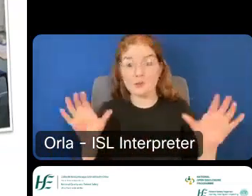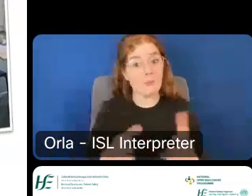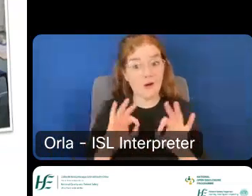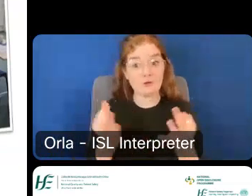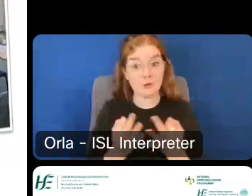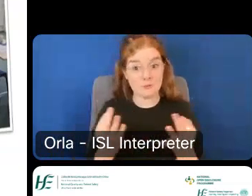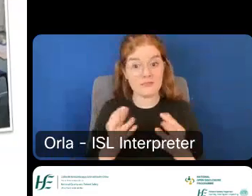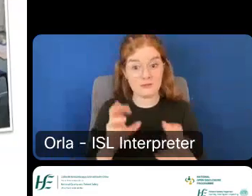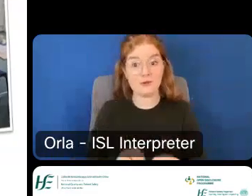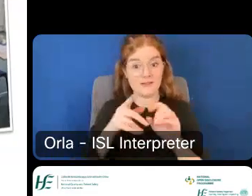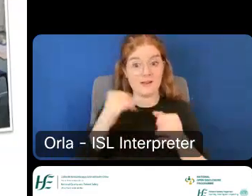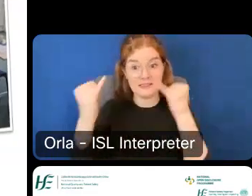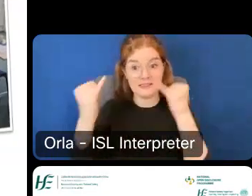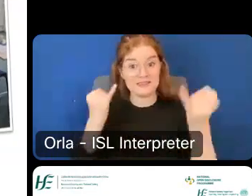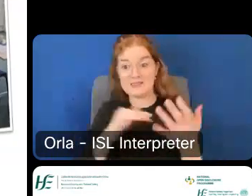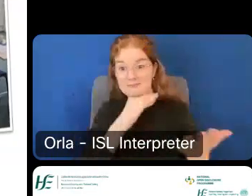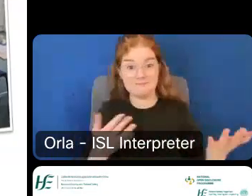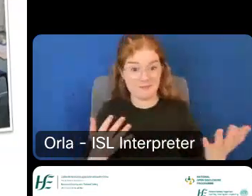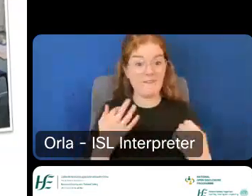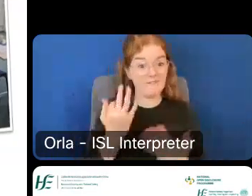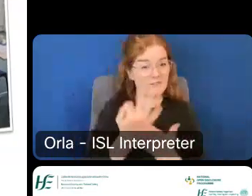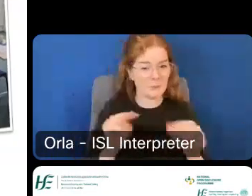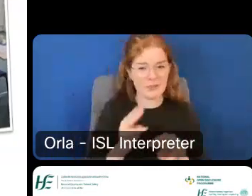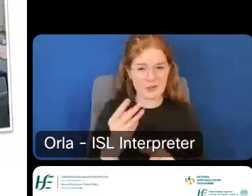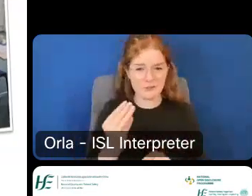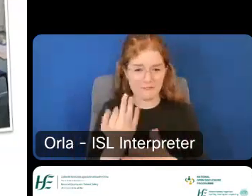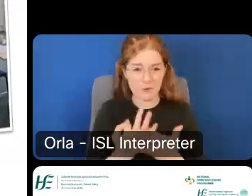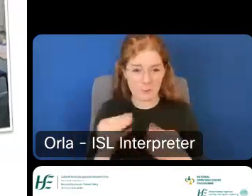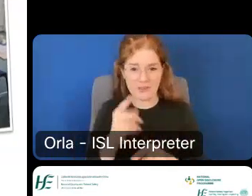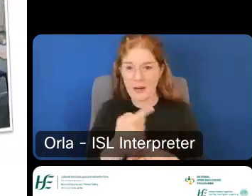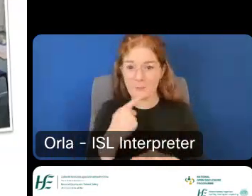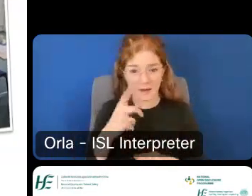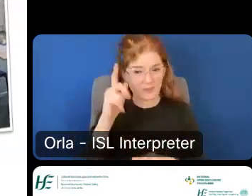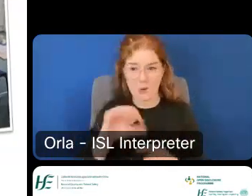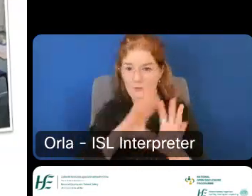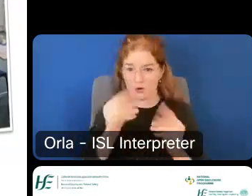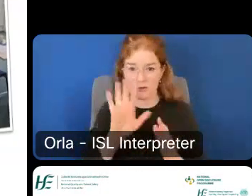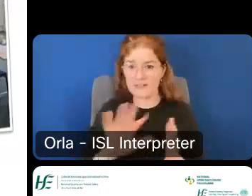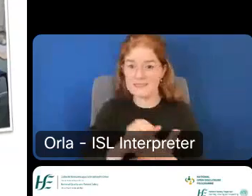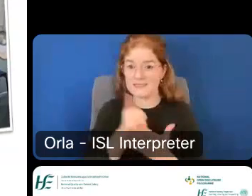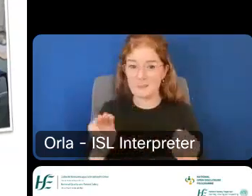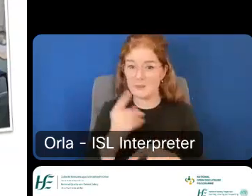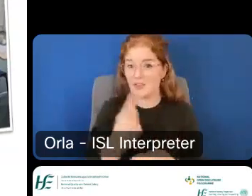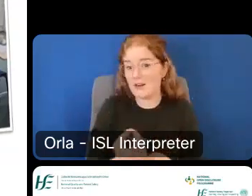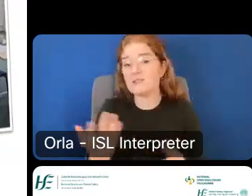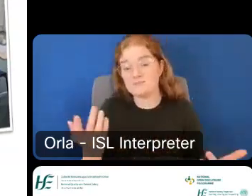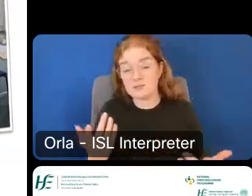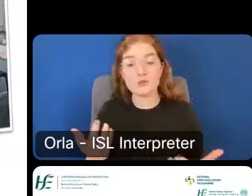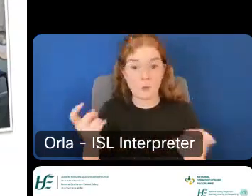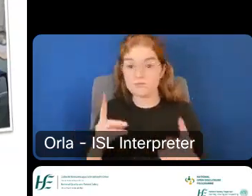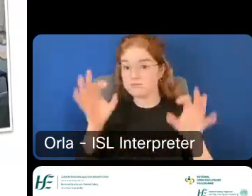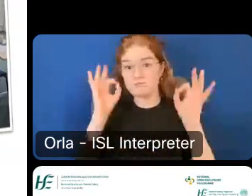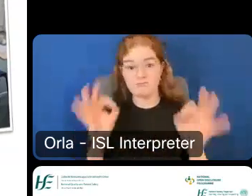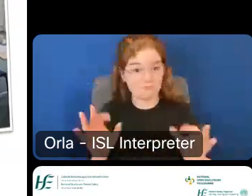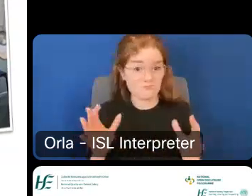came up with that. I mean, there's a few pictures of a few of us there, but I think at max there might have been 16 people at it. So it was fantastic